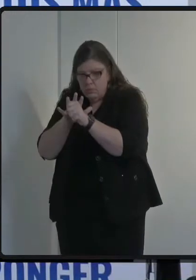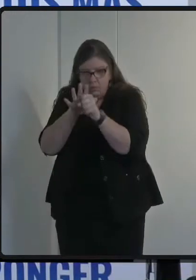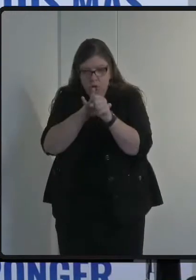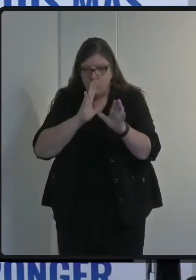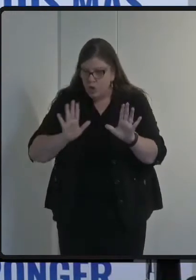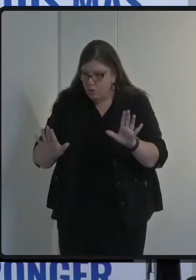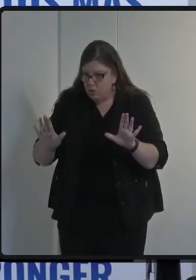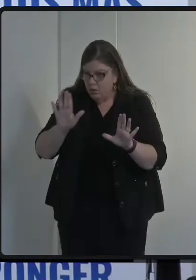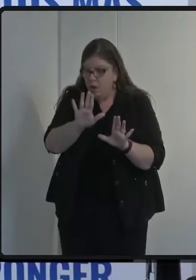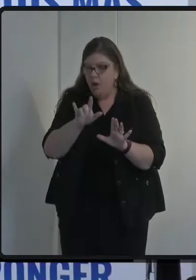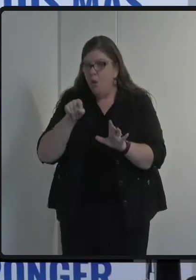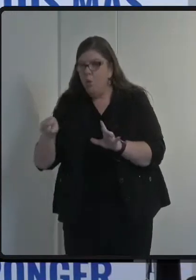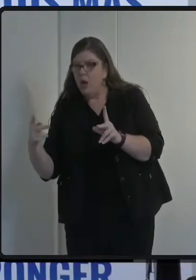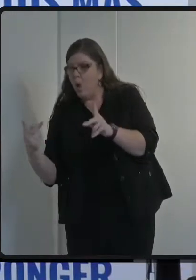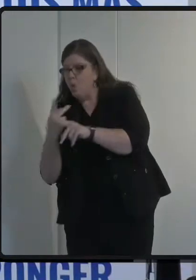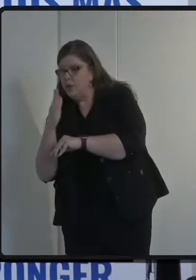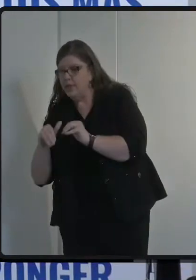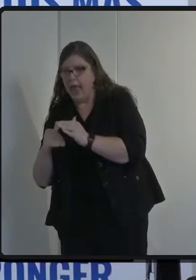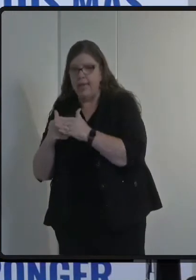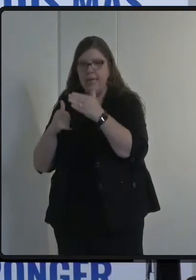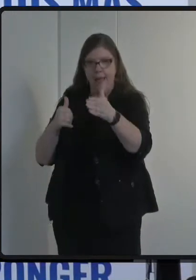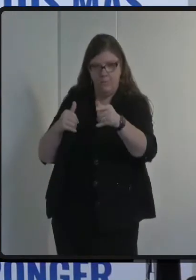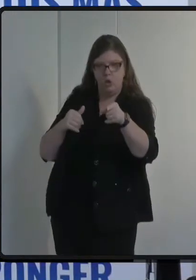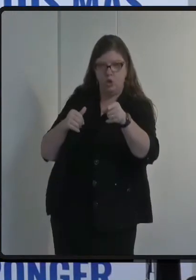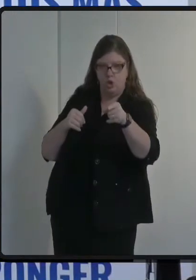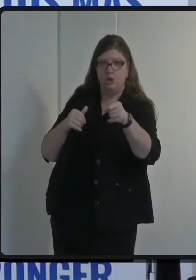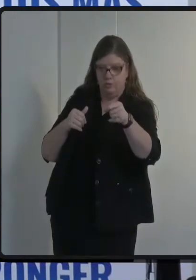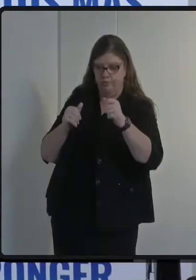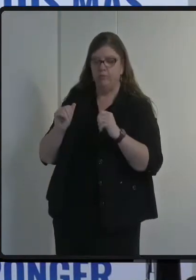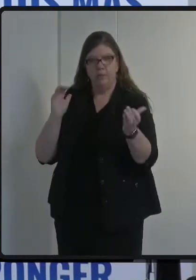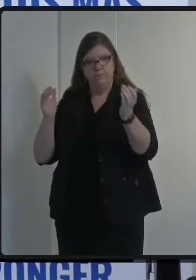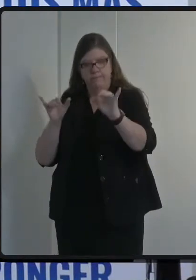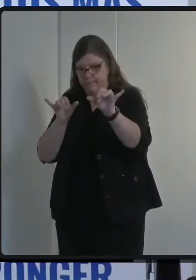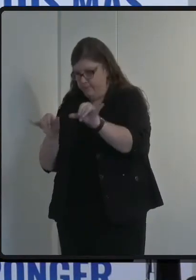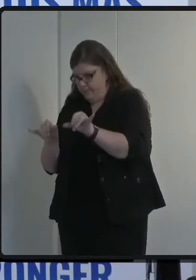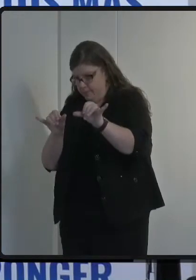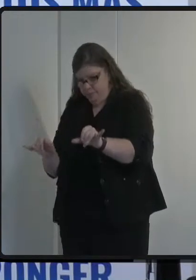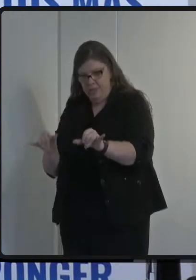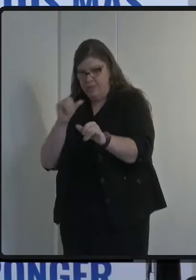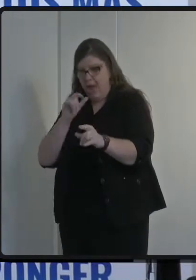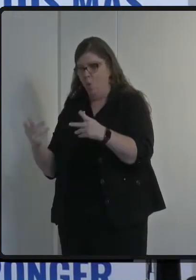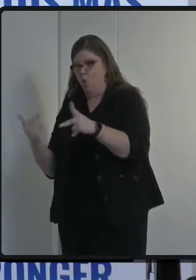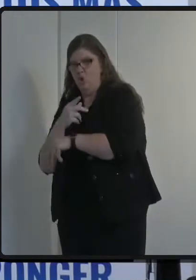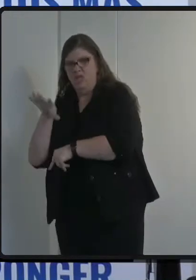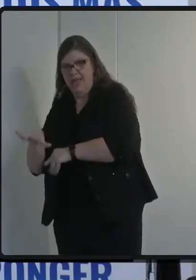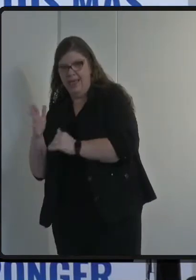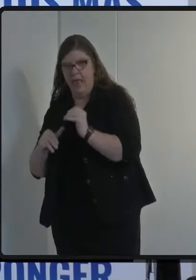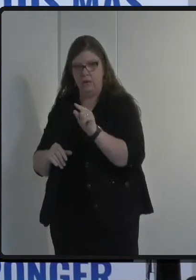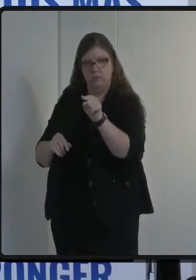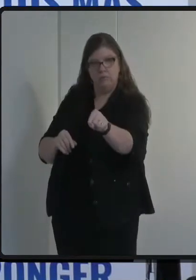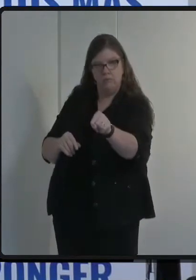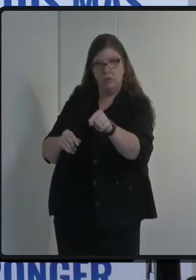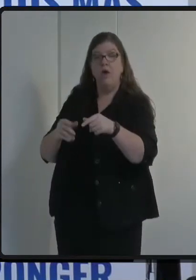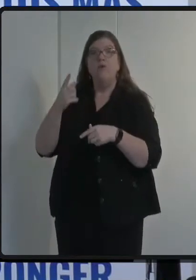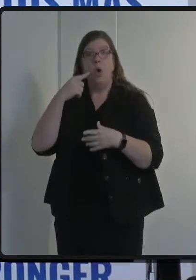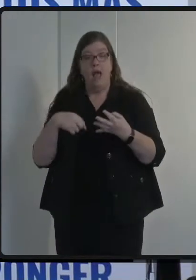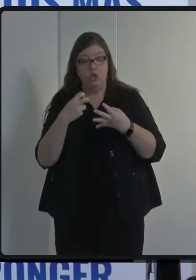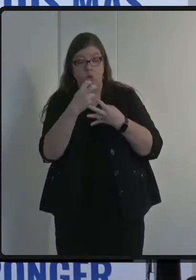larger burden of illness than their neighbors. In order for us to move into the less restrictive orange